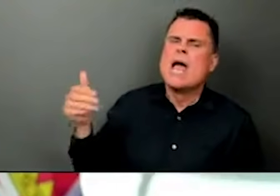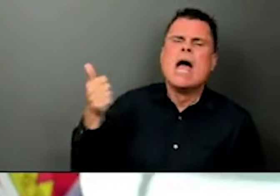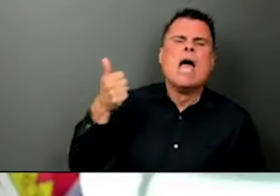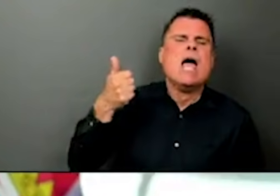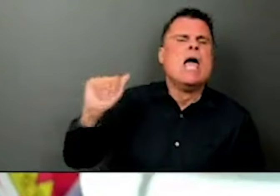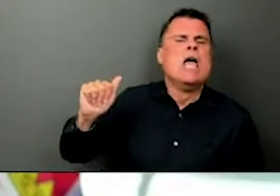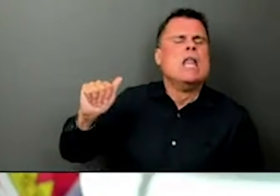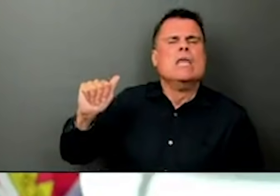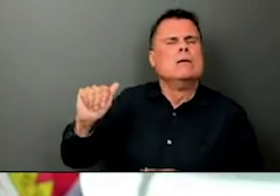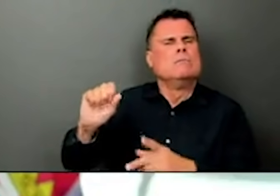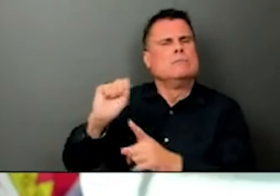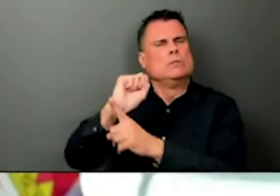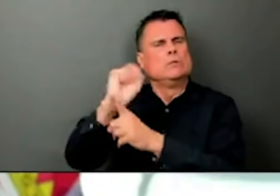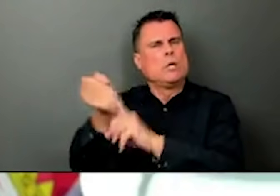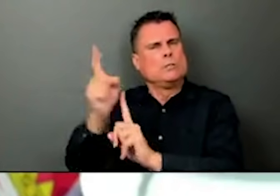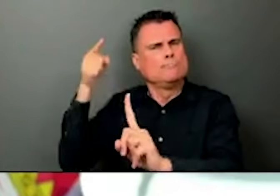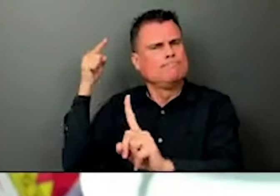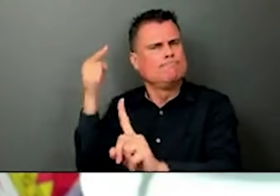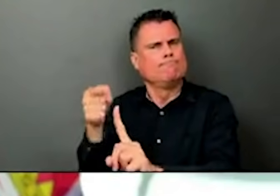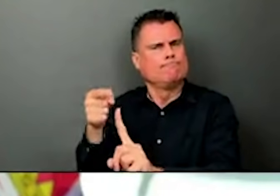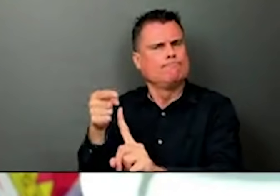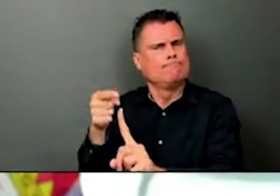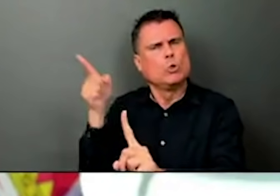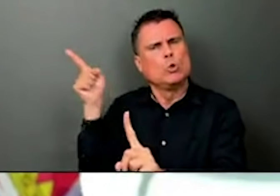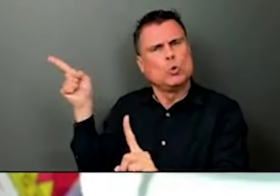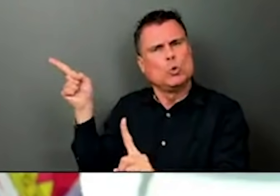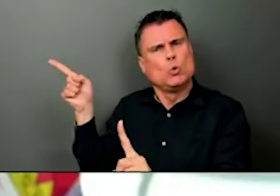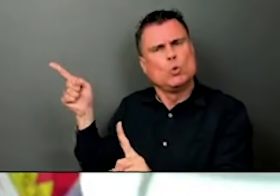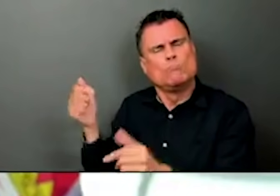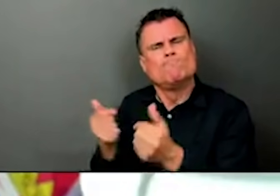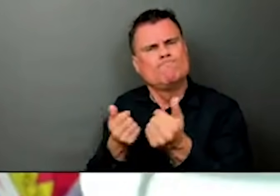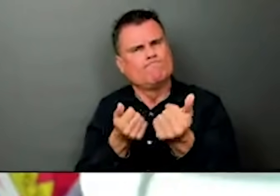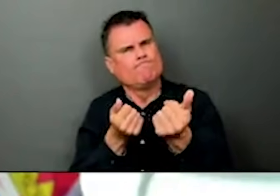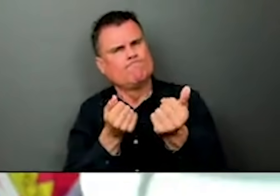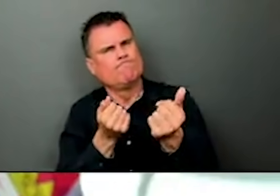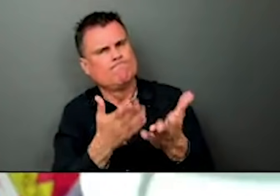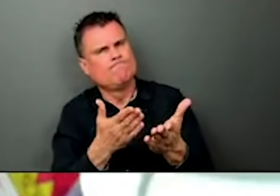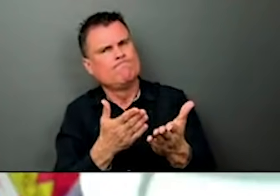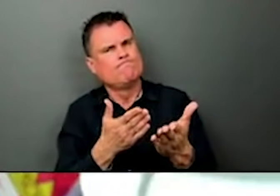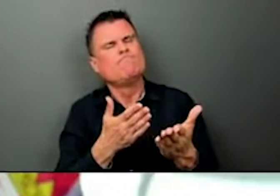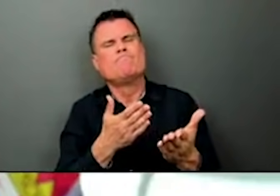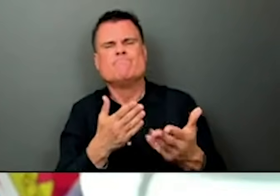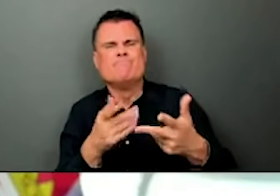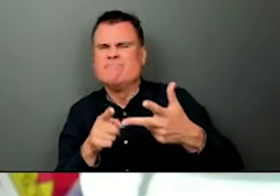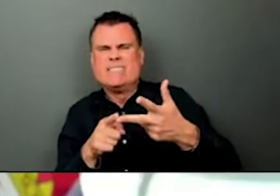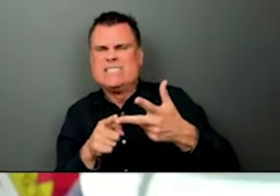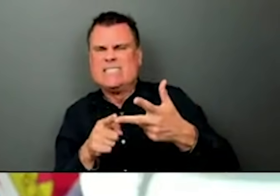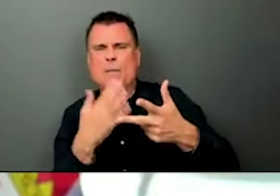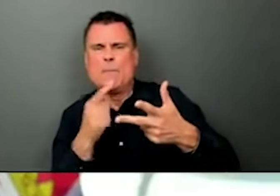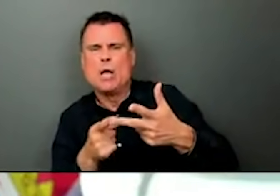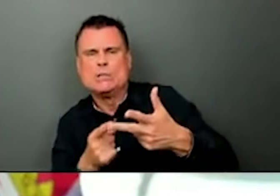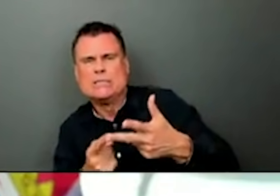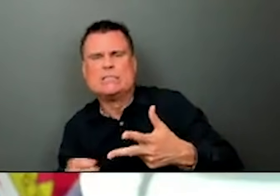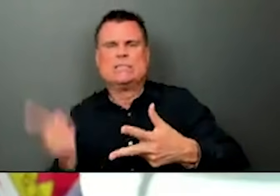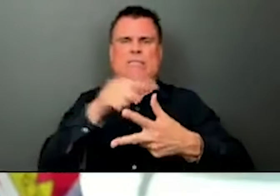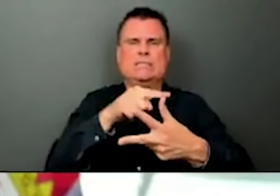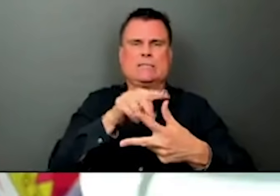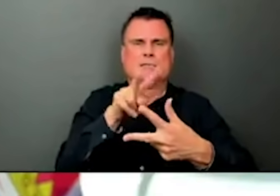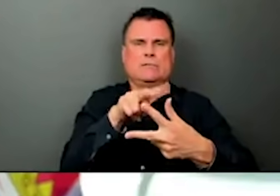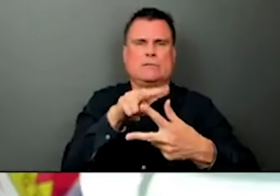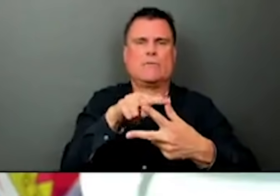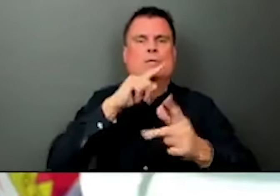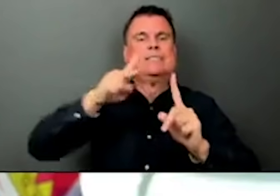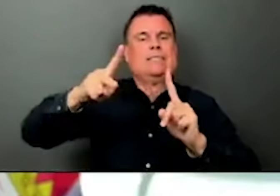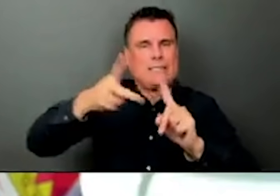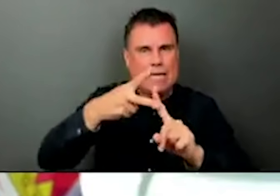as for people with increased risk factors of VIIT? And with